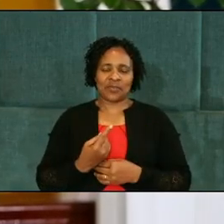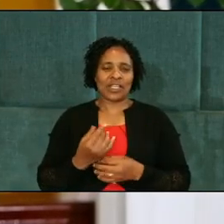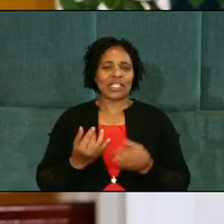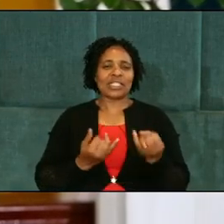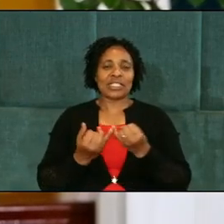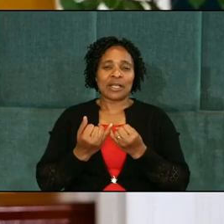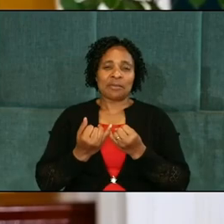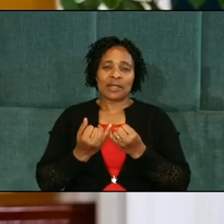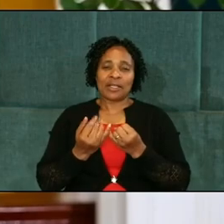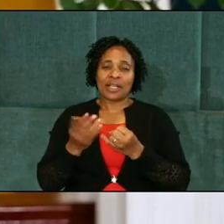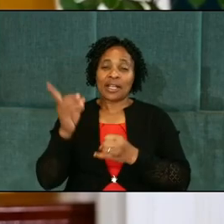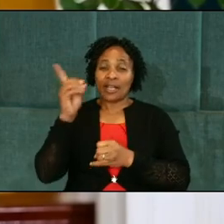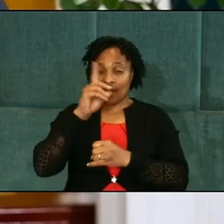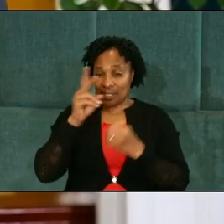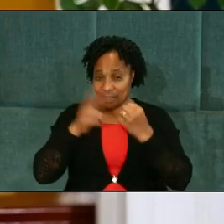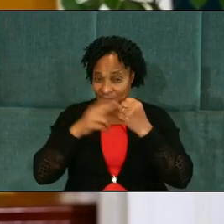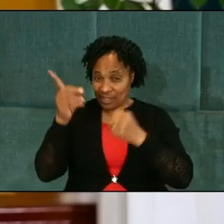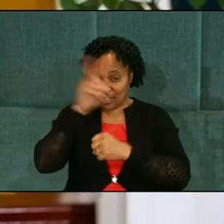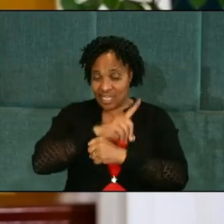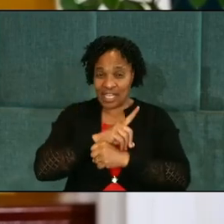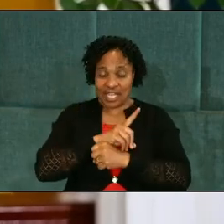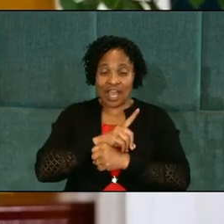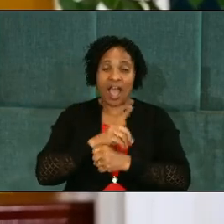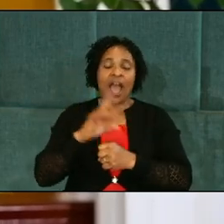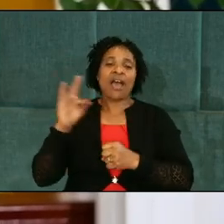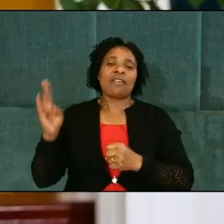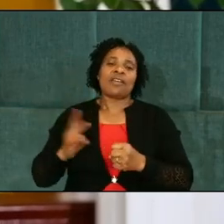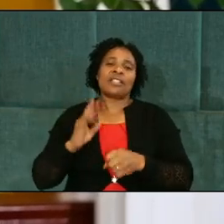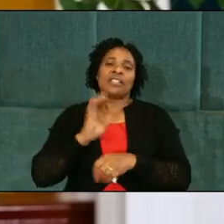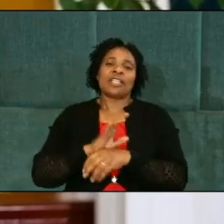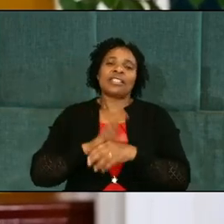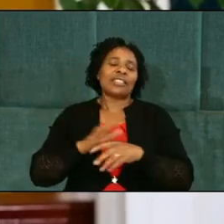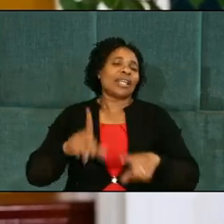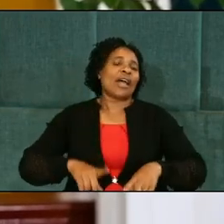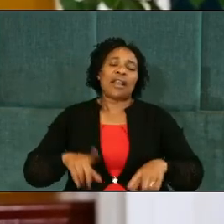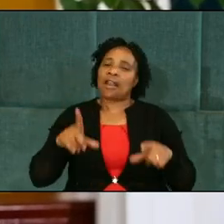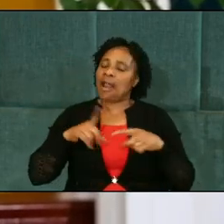Seventh-day Adventist Church is alive in Africa.